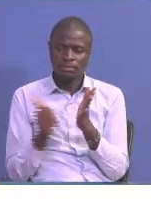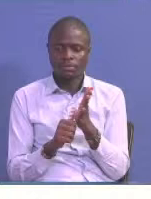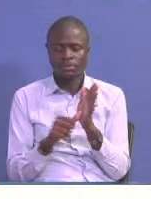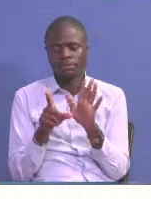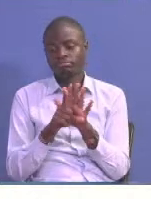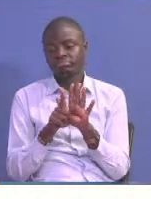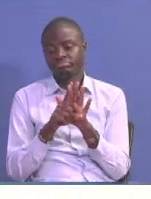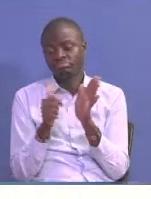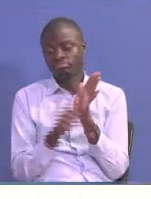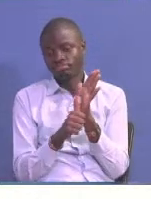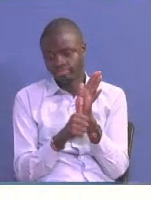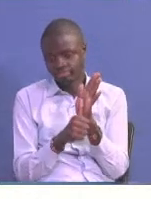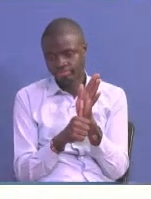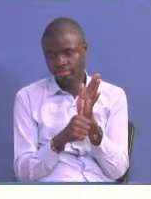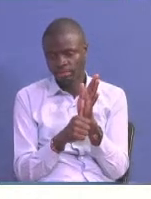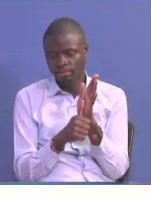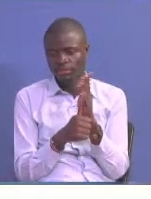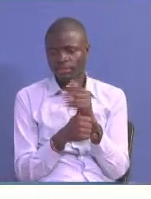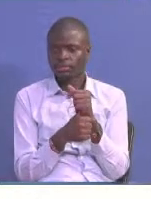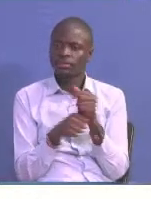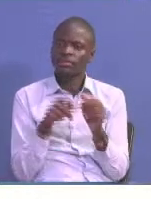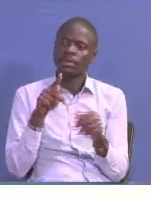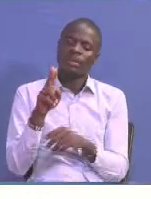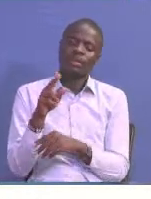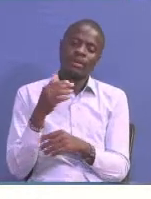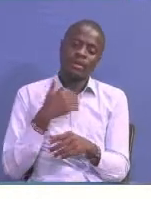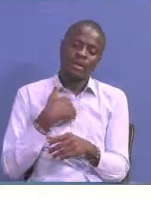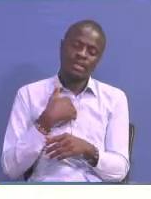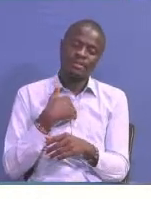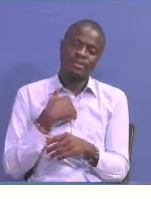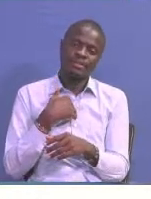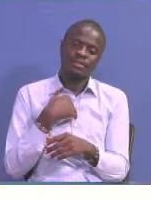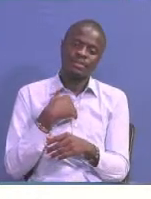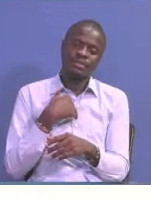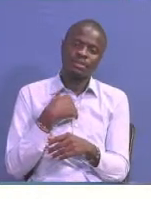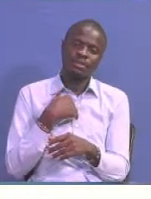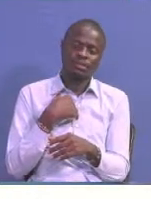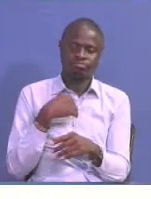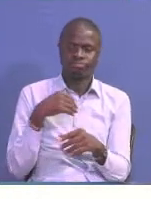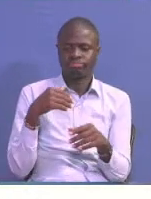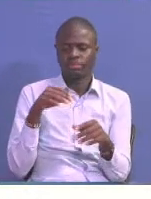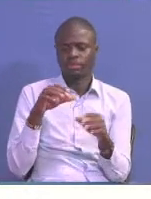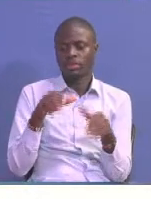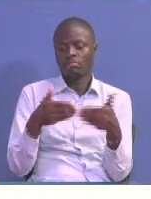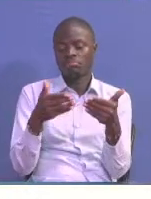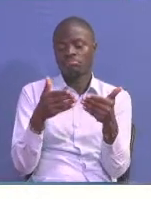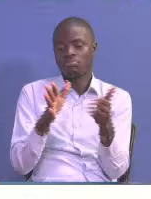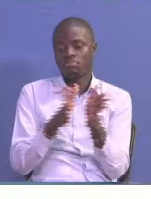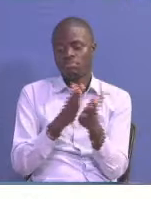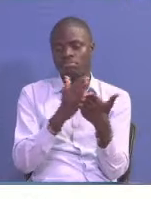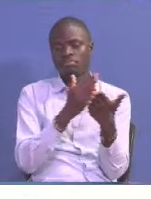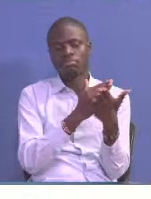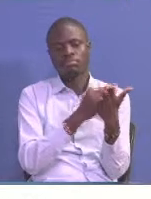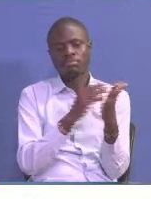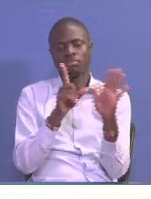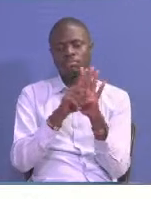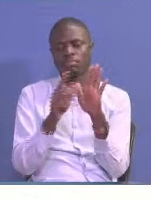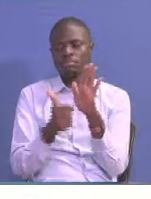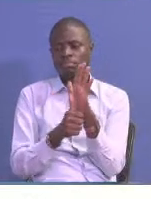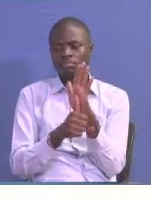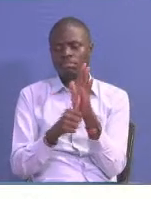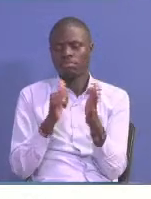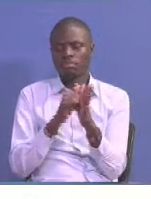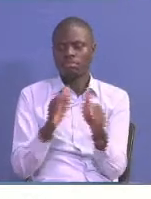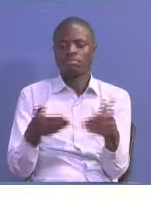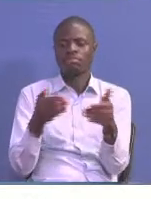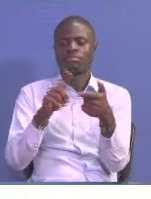legal matters. In terms of legal matters, Kenyatta University Television Network also offers a program by the name Law Matters that comes